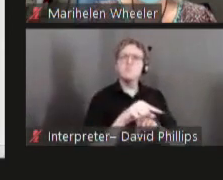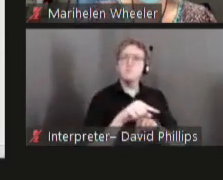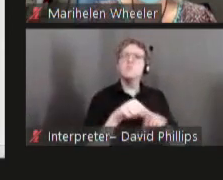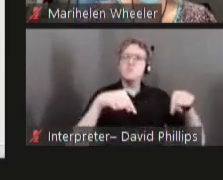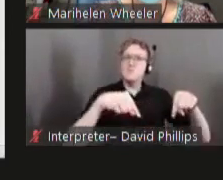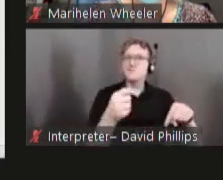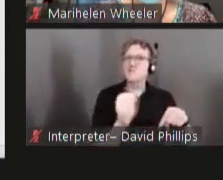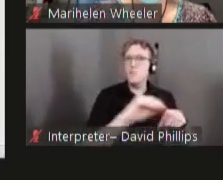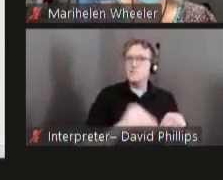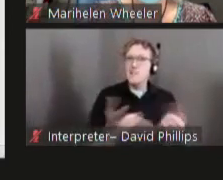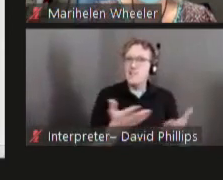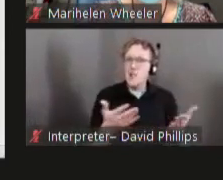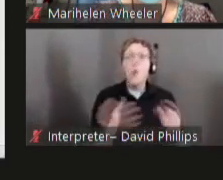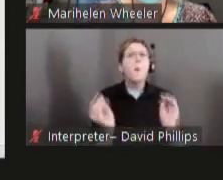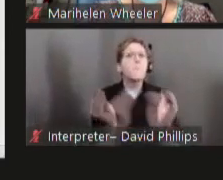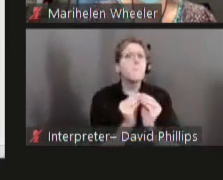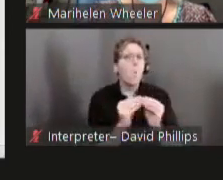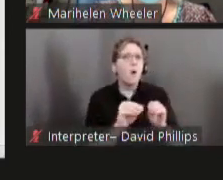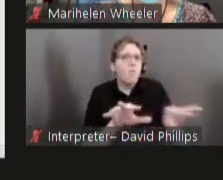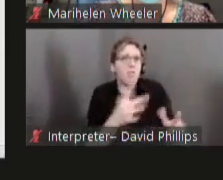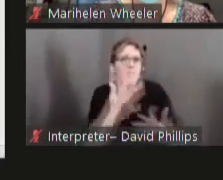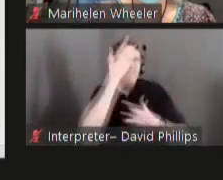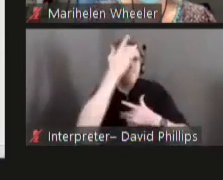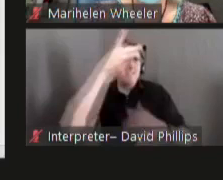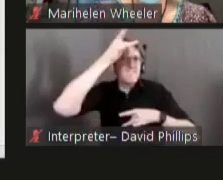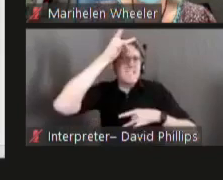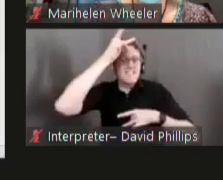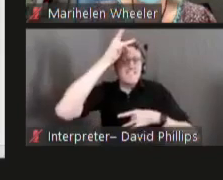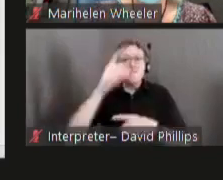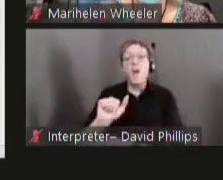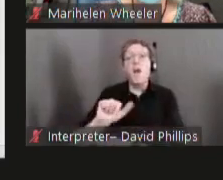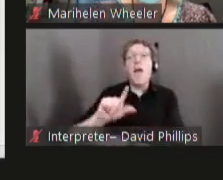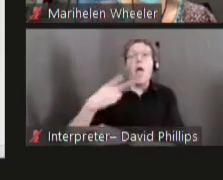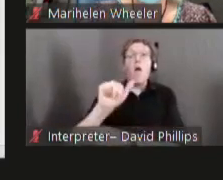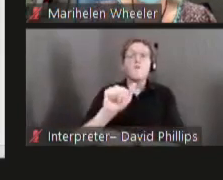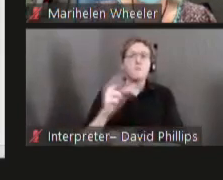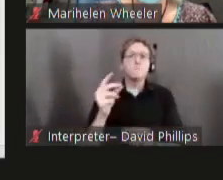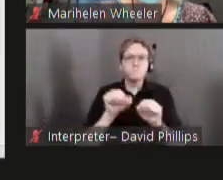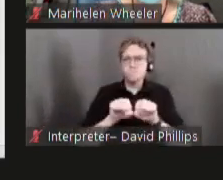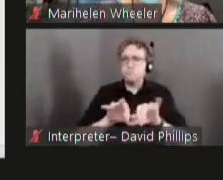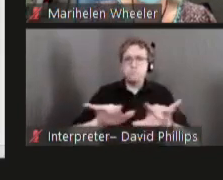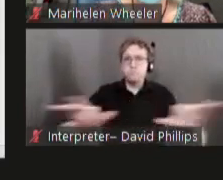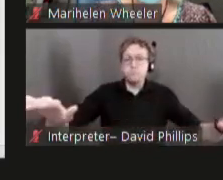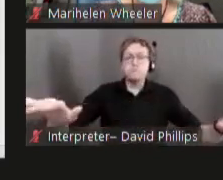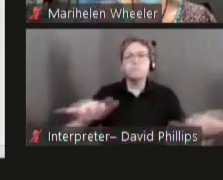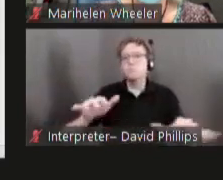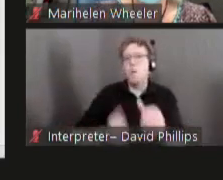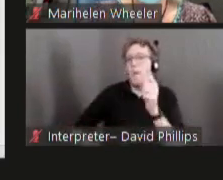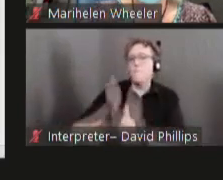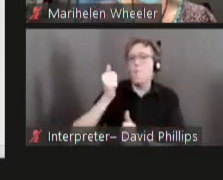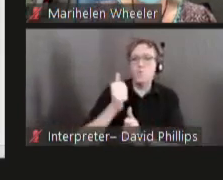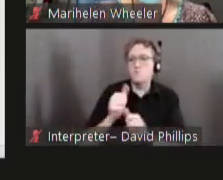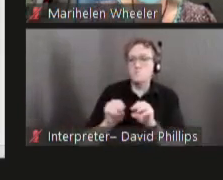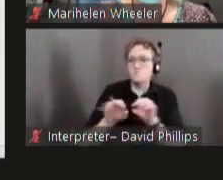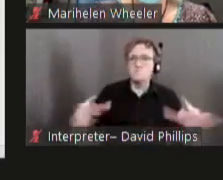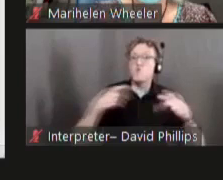with higher infectivity. And the Alpha variant rapidly took over, becoming the majority variant circulating in